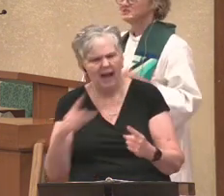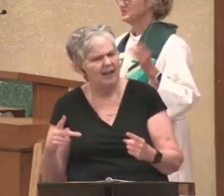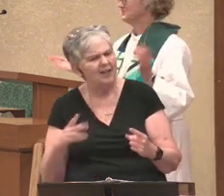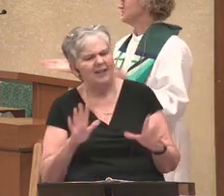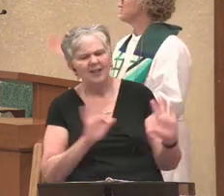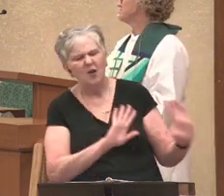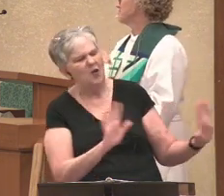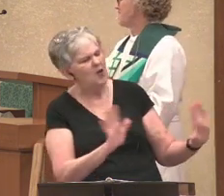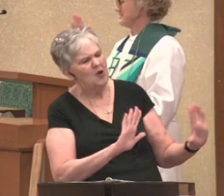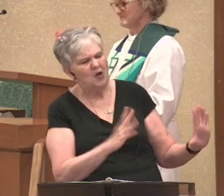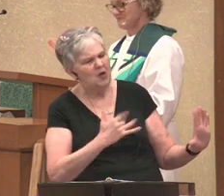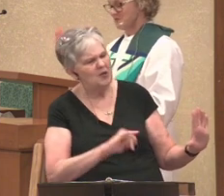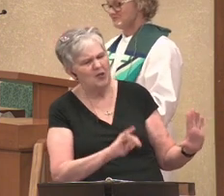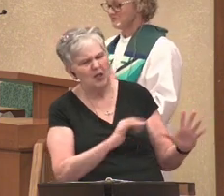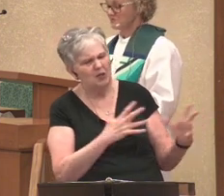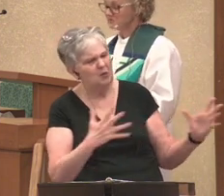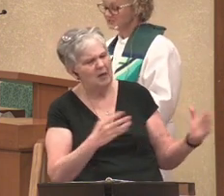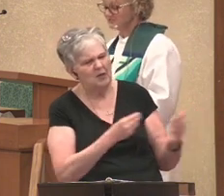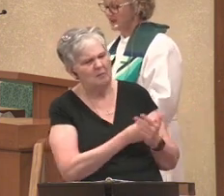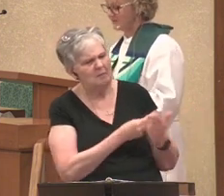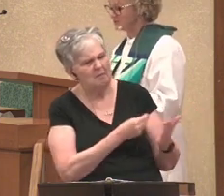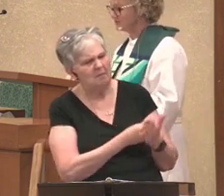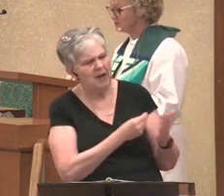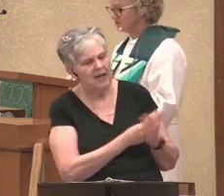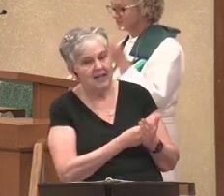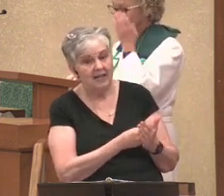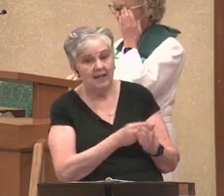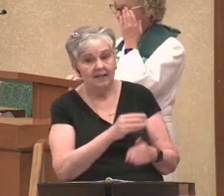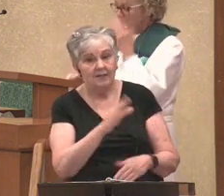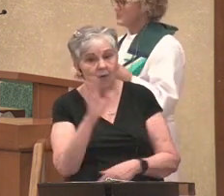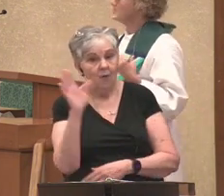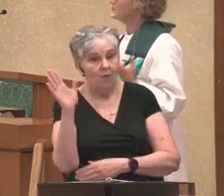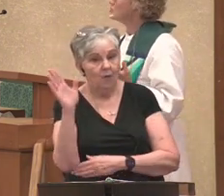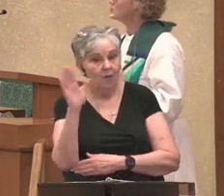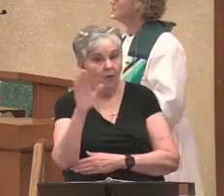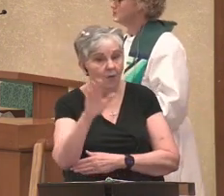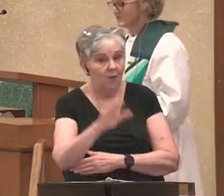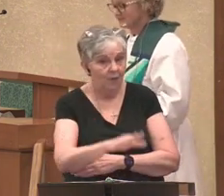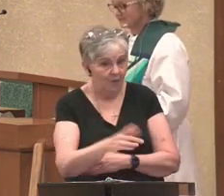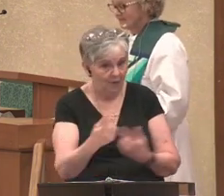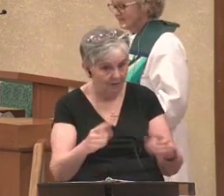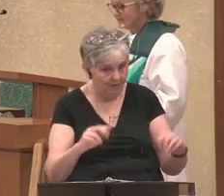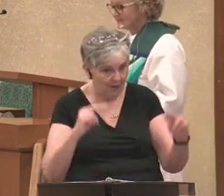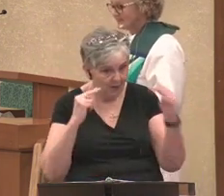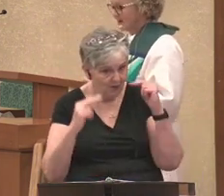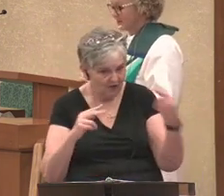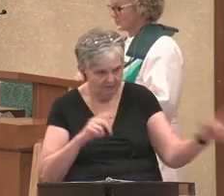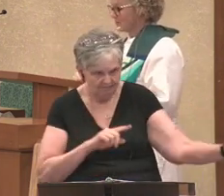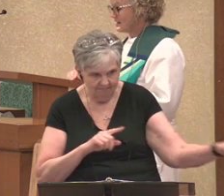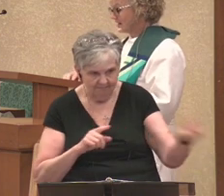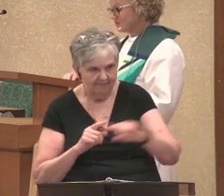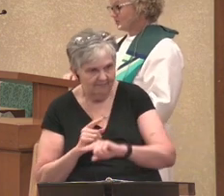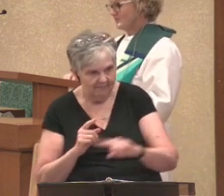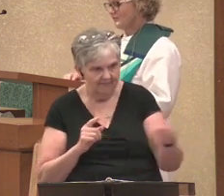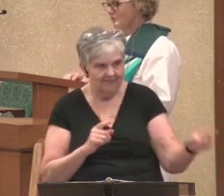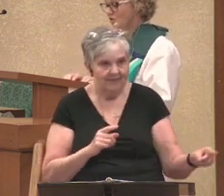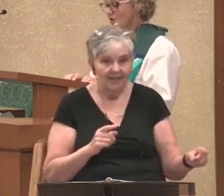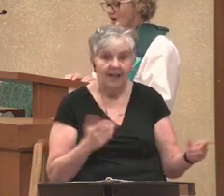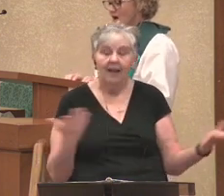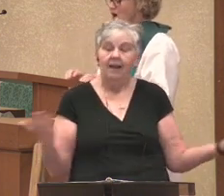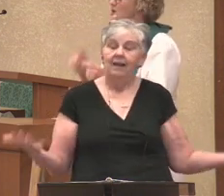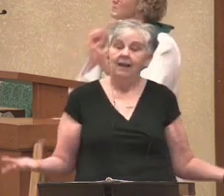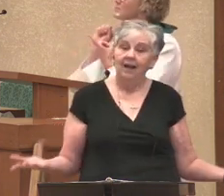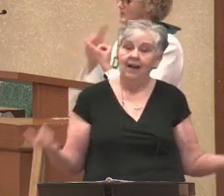too much. And this went back and forth for most of the afternoon. But before we knew it, Leela had arranged